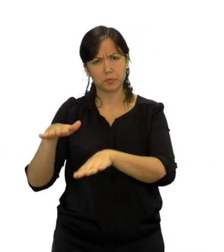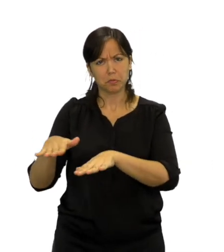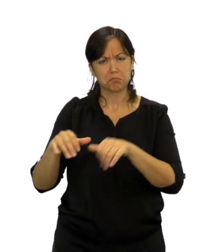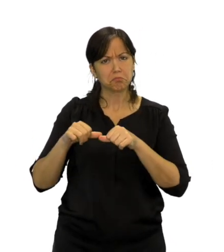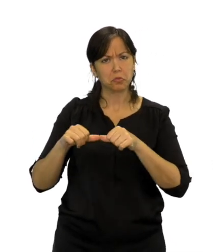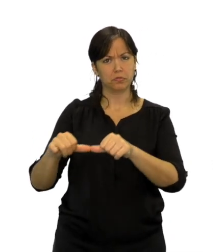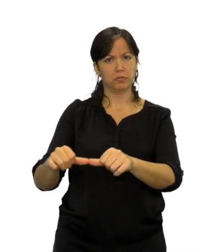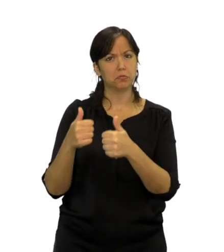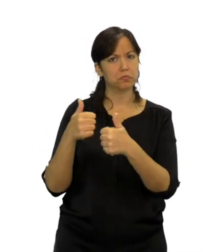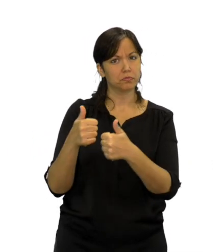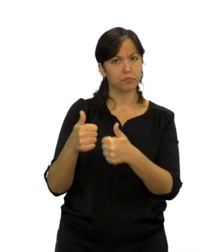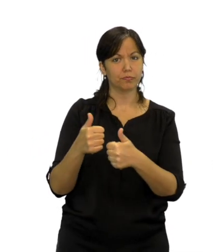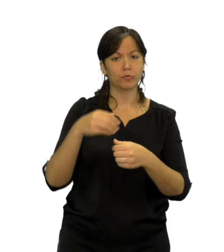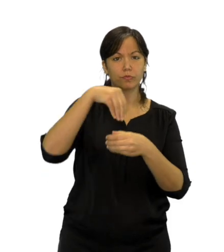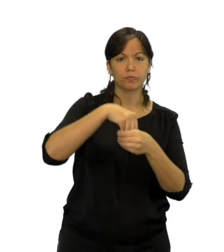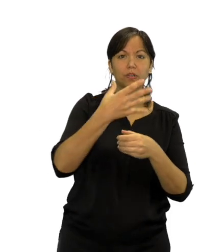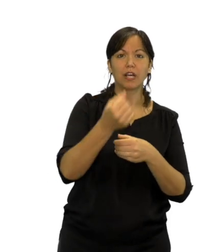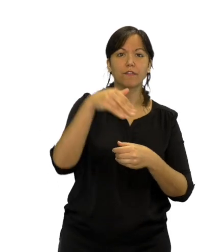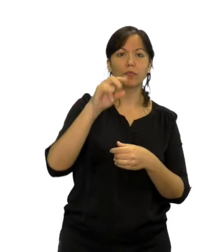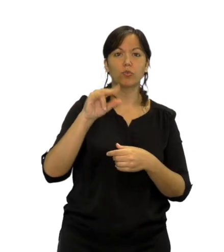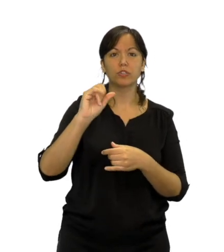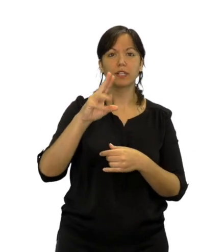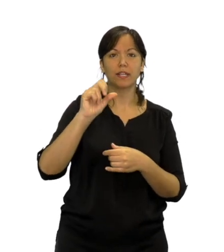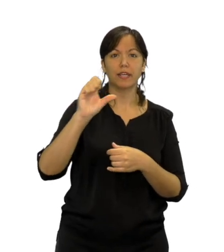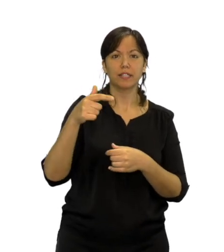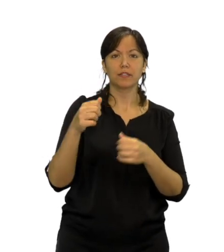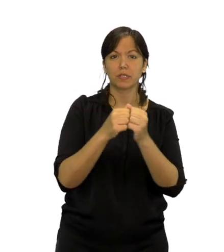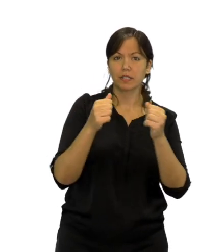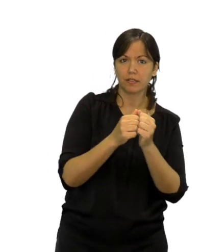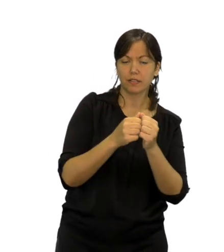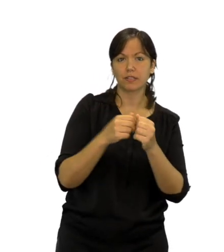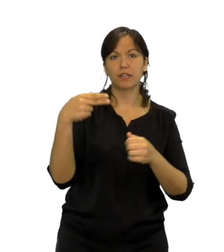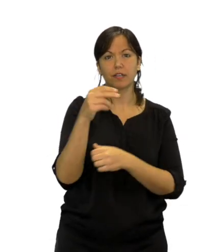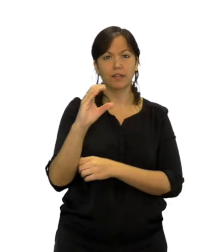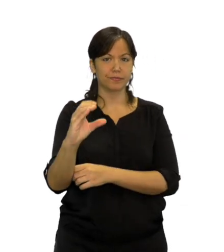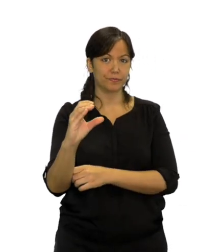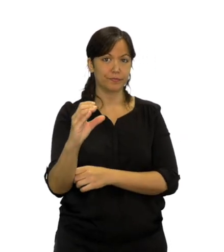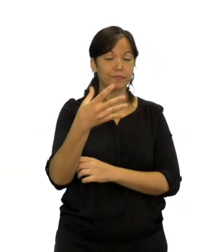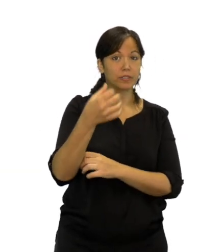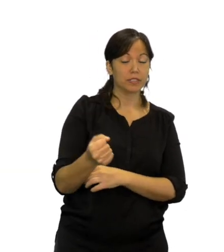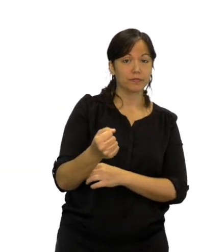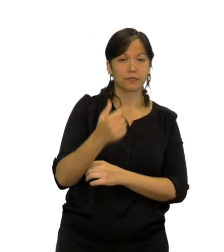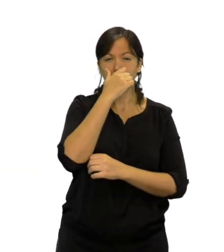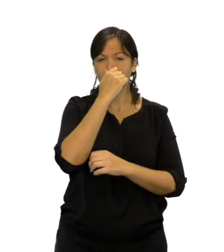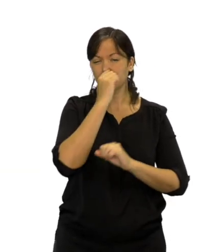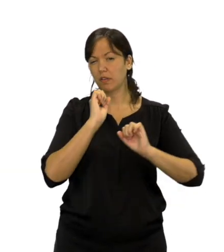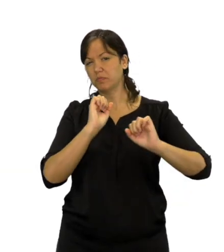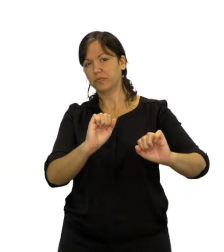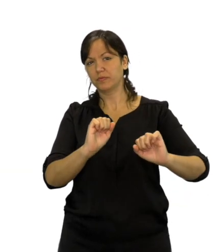trampling, and grazing. It contains mucilage, tannins, minerals, and carbohydrates, and